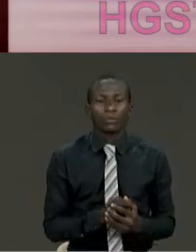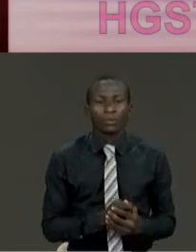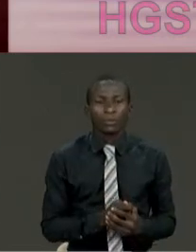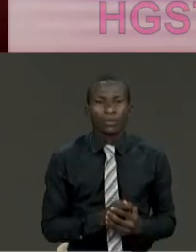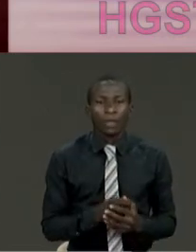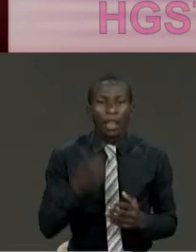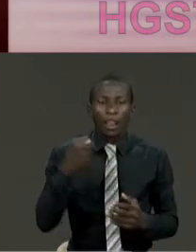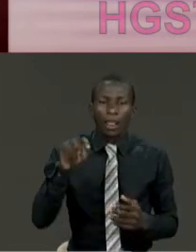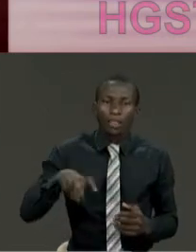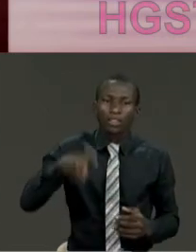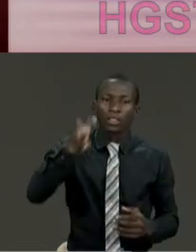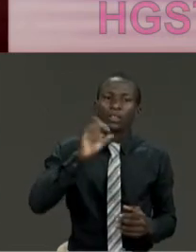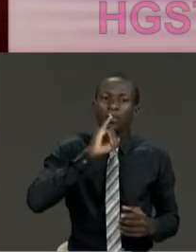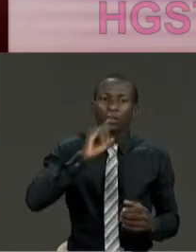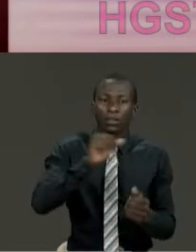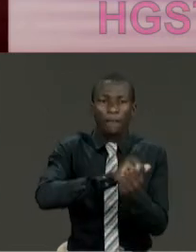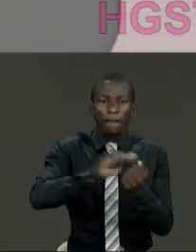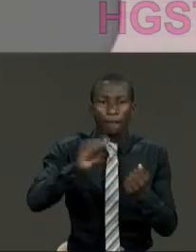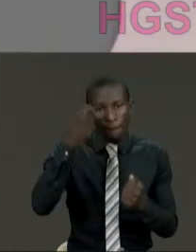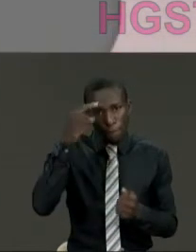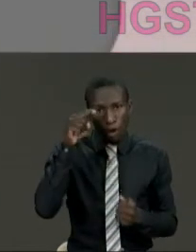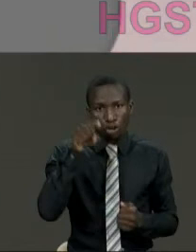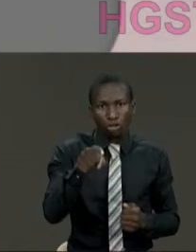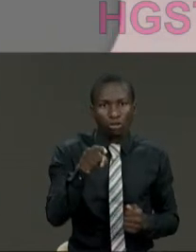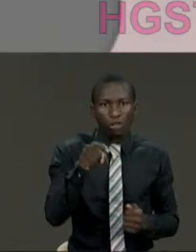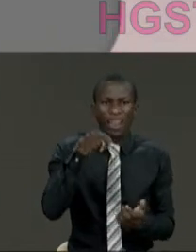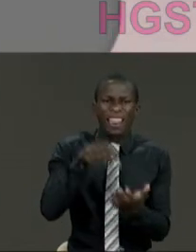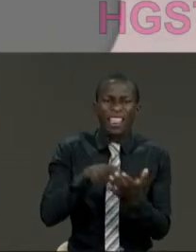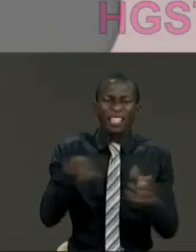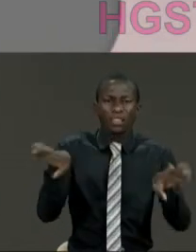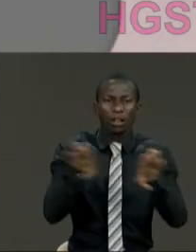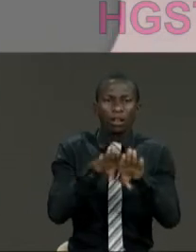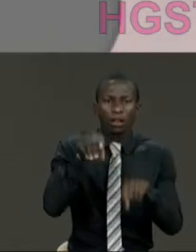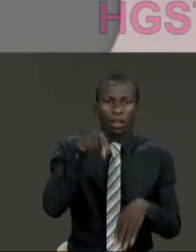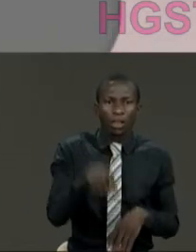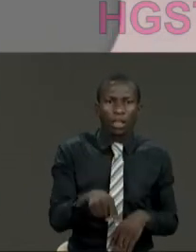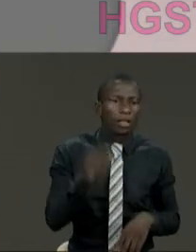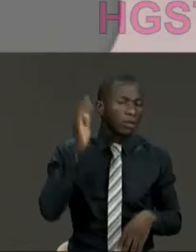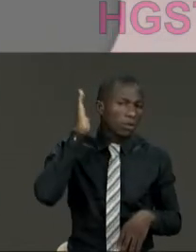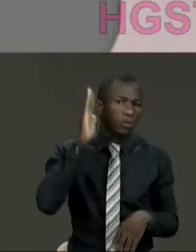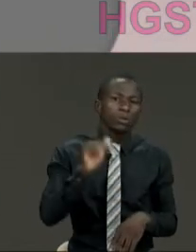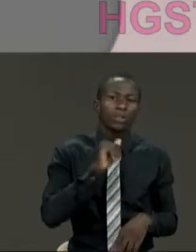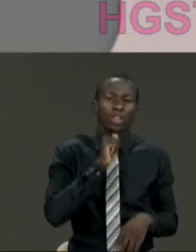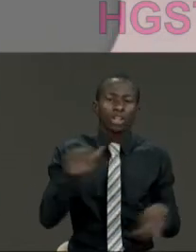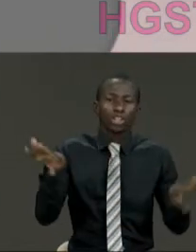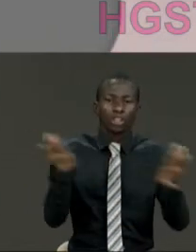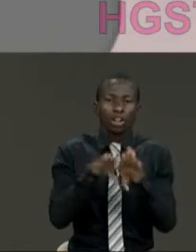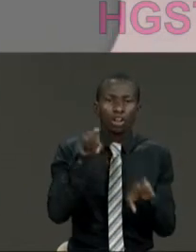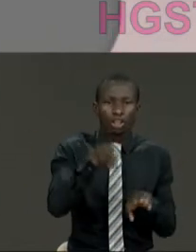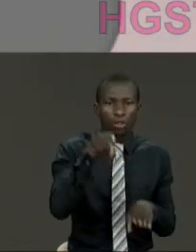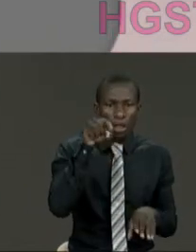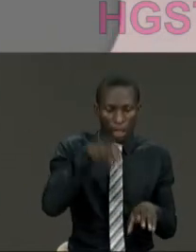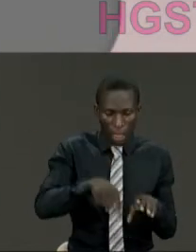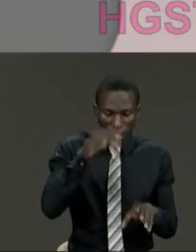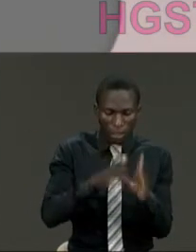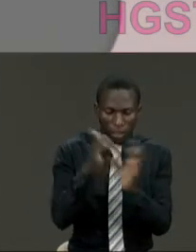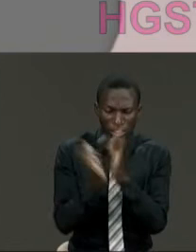The journey is still far for you. This lockdown will not knock you down in Jesus'